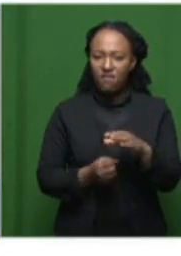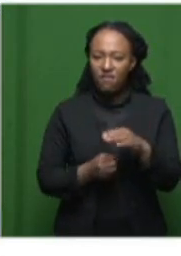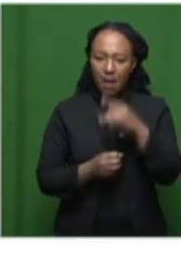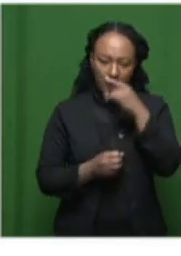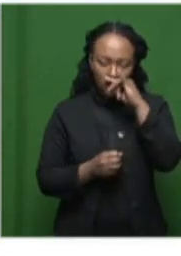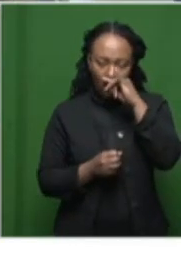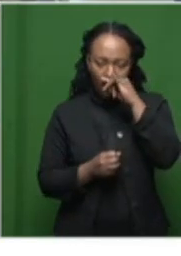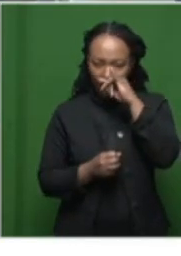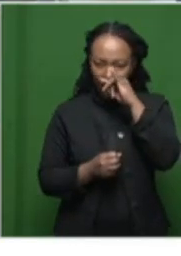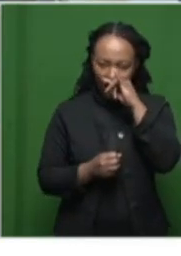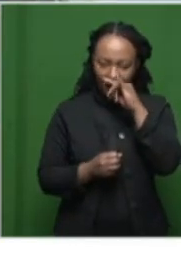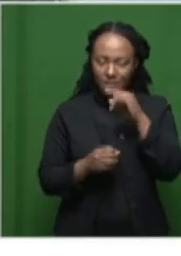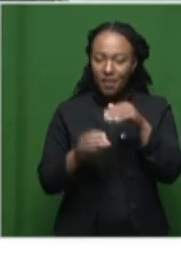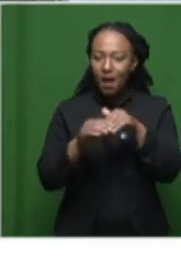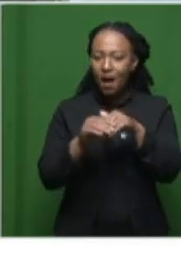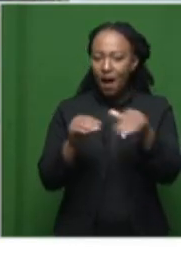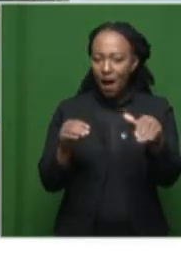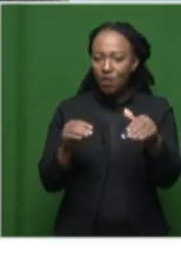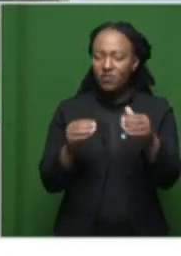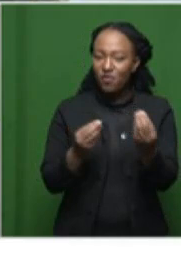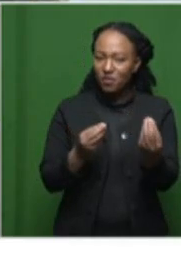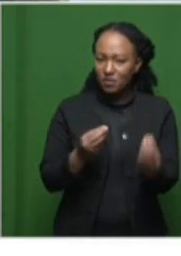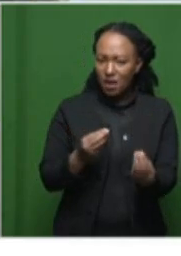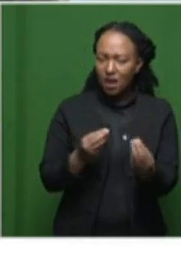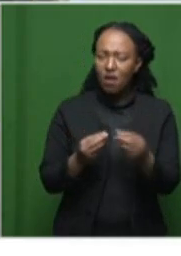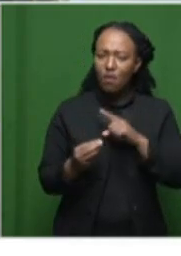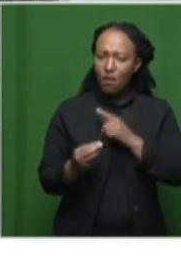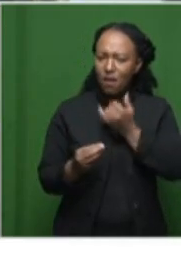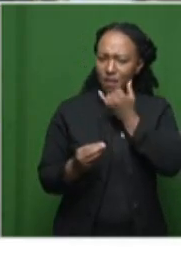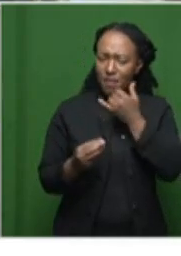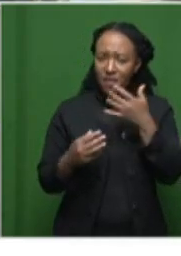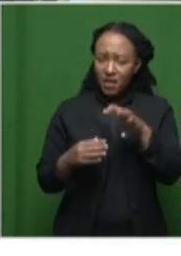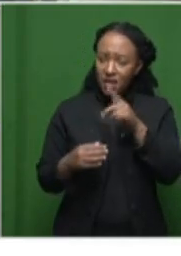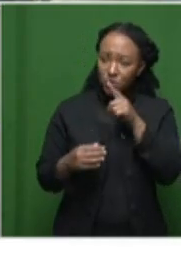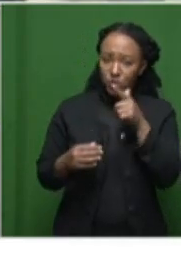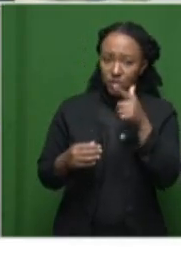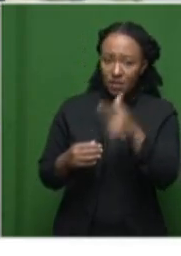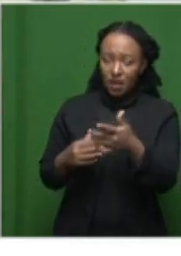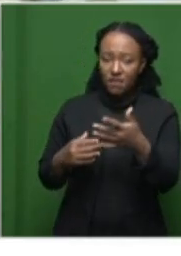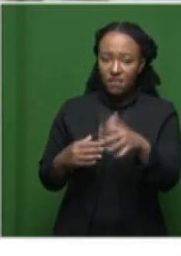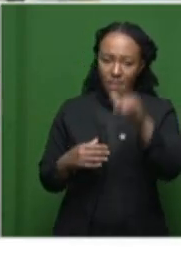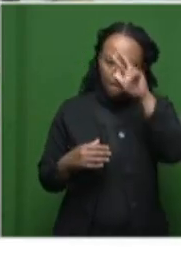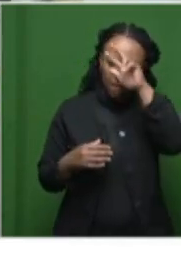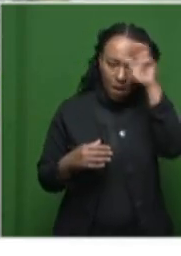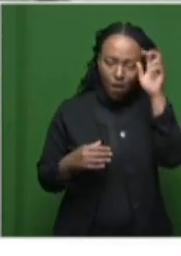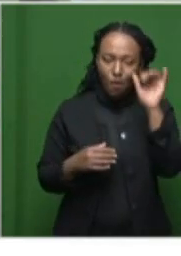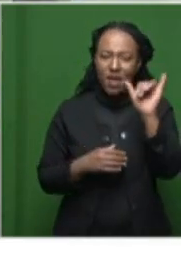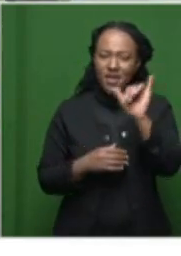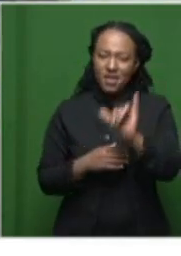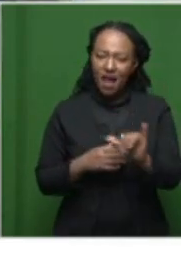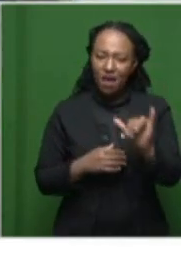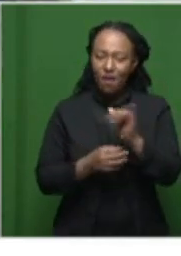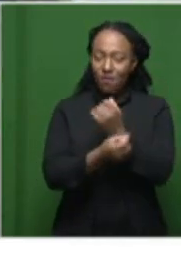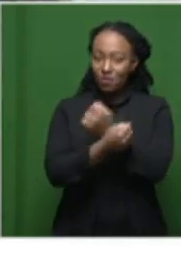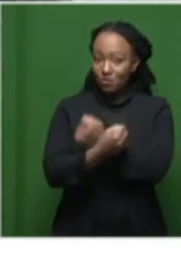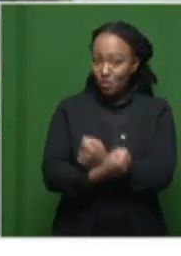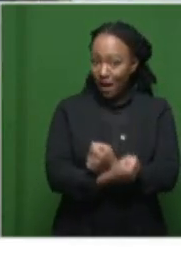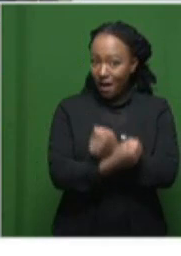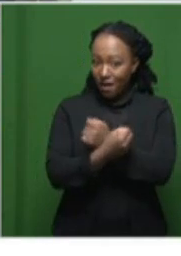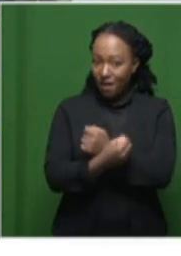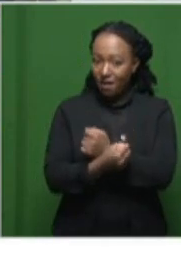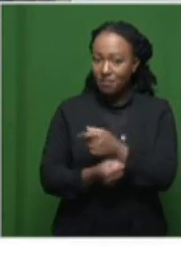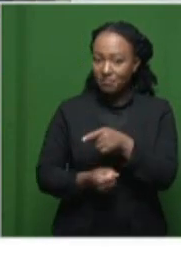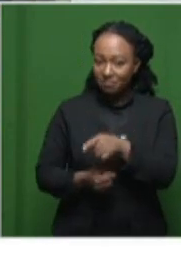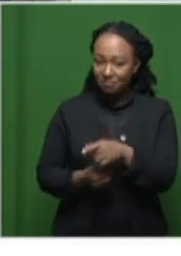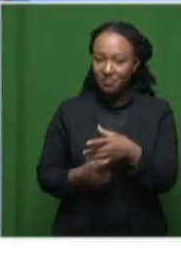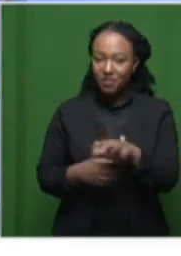my child? He's been fascinated from the time I told him of the blue and yellow truck. And that is the